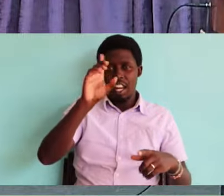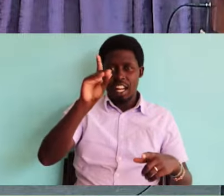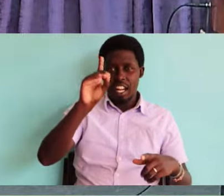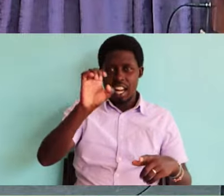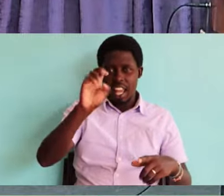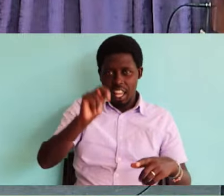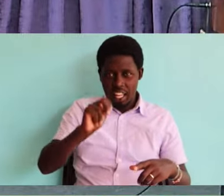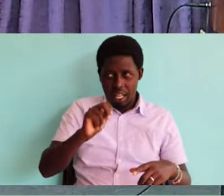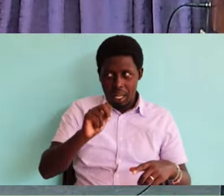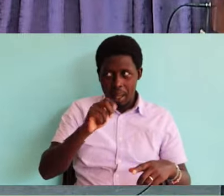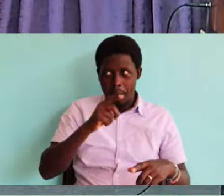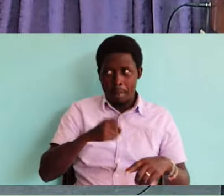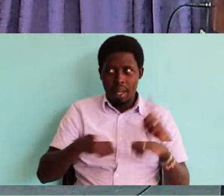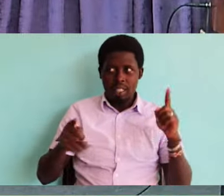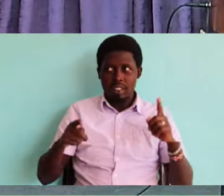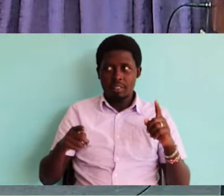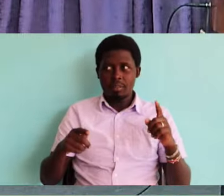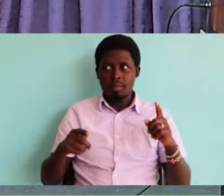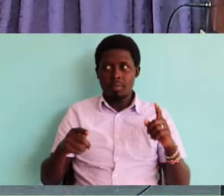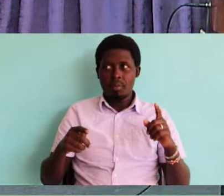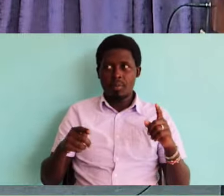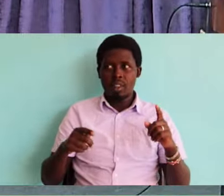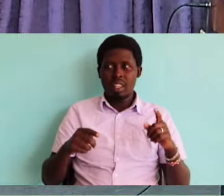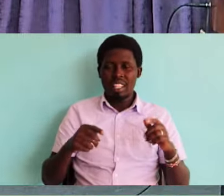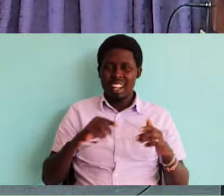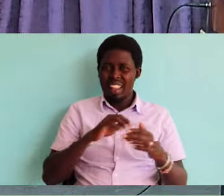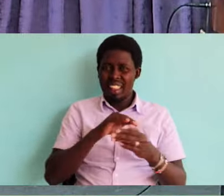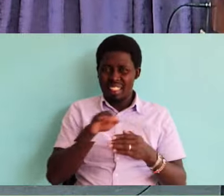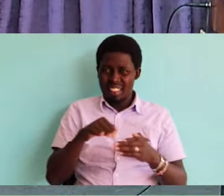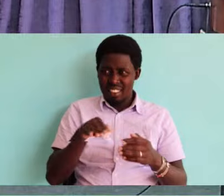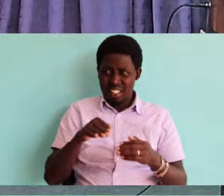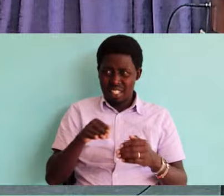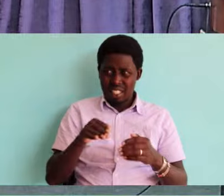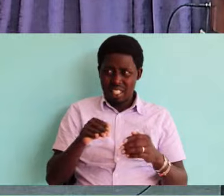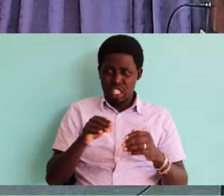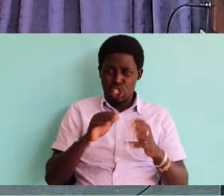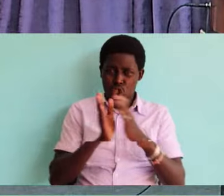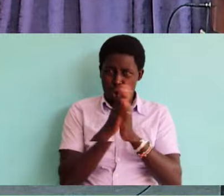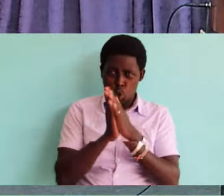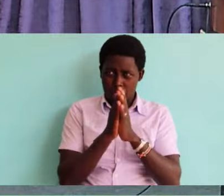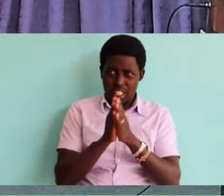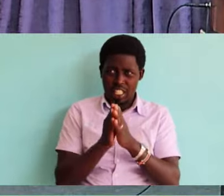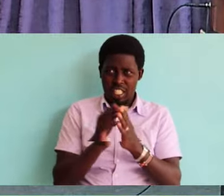which this passage is written.